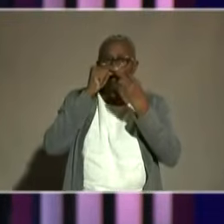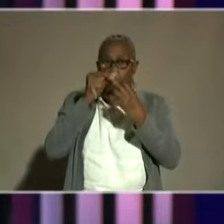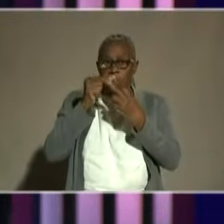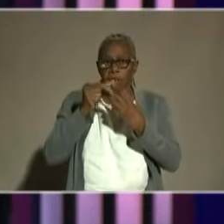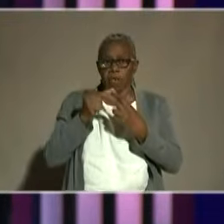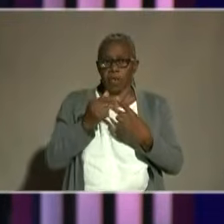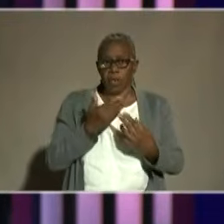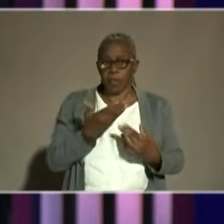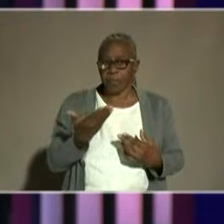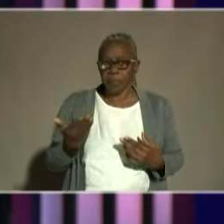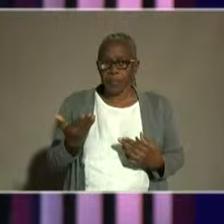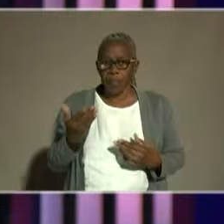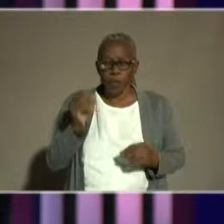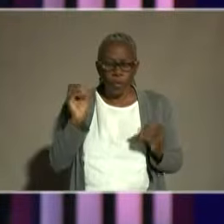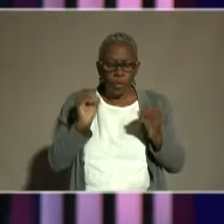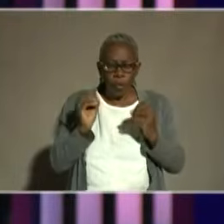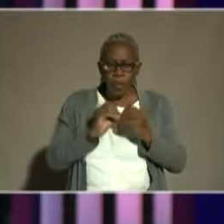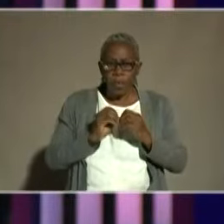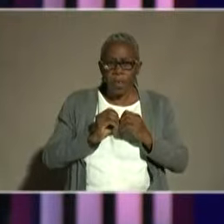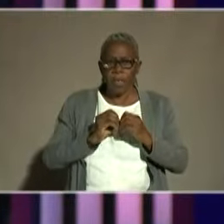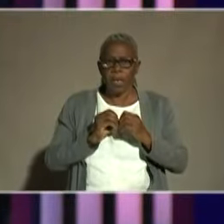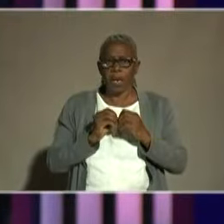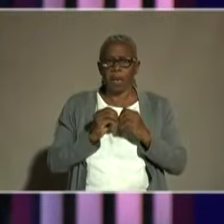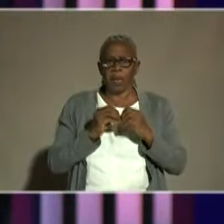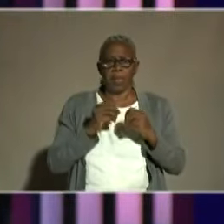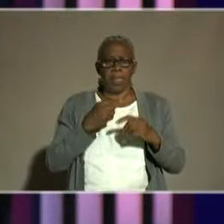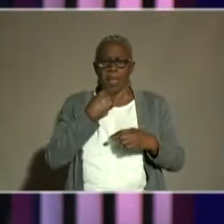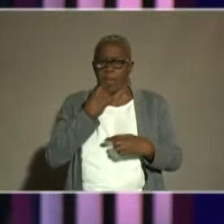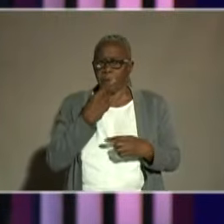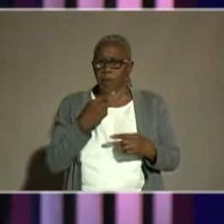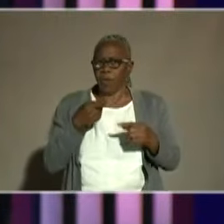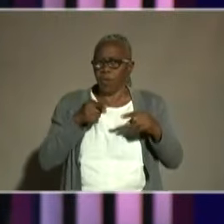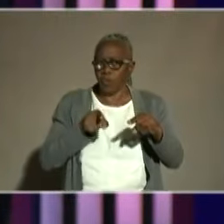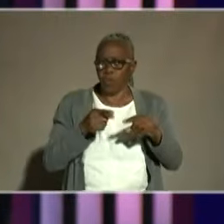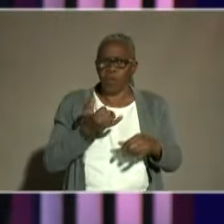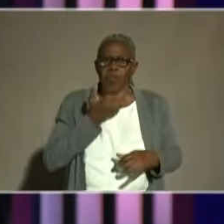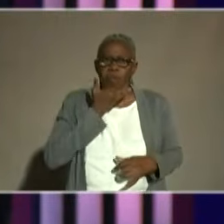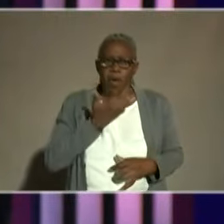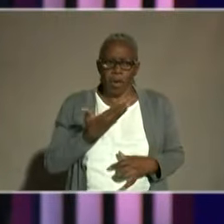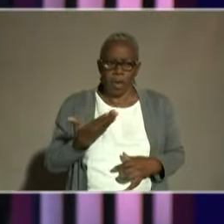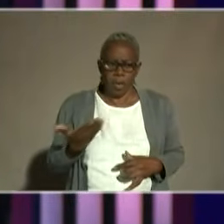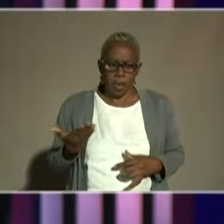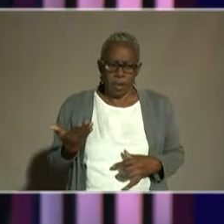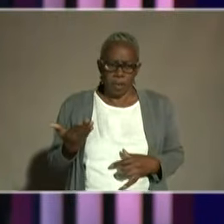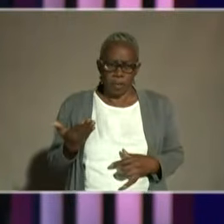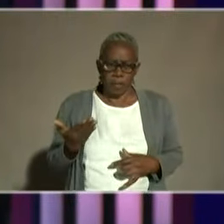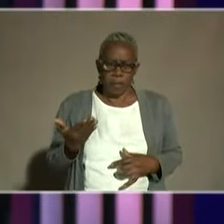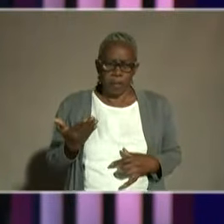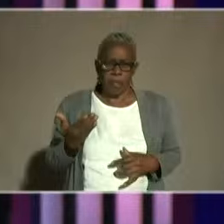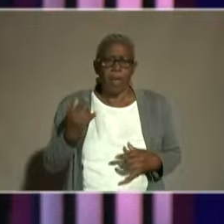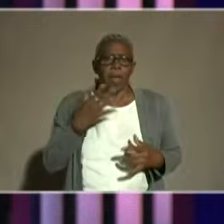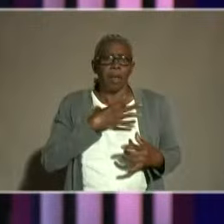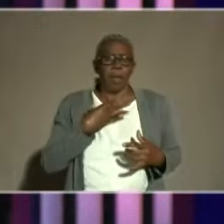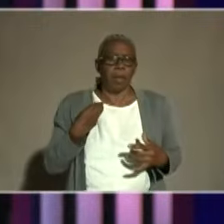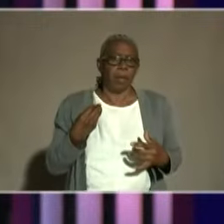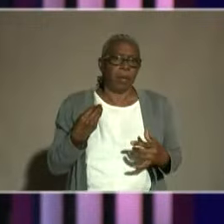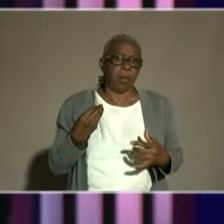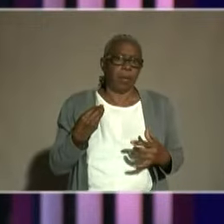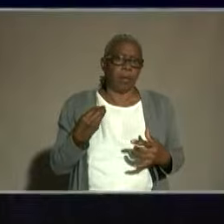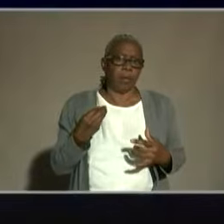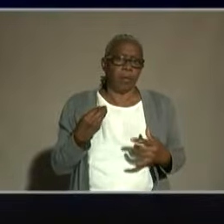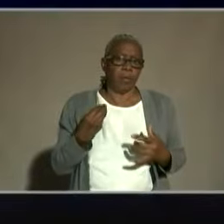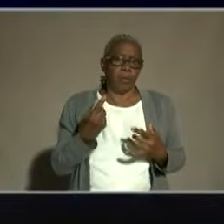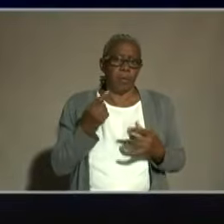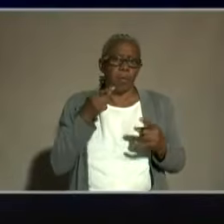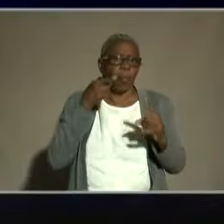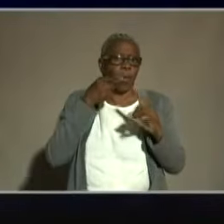no question, nobody can accuse them wrongly of having used excessive force when the force was legitimate as used. And to the extent that there